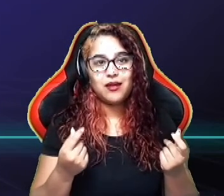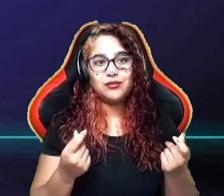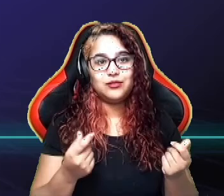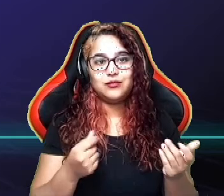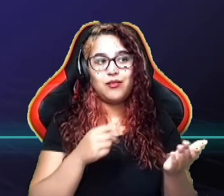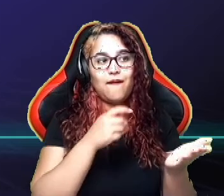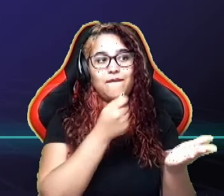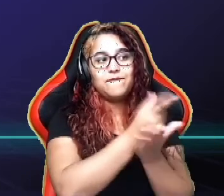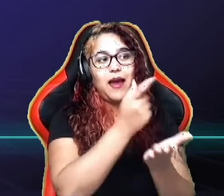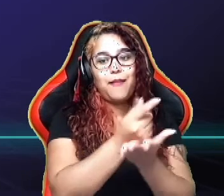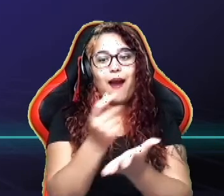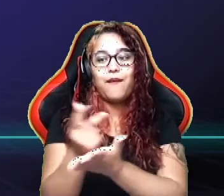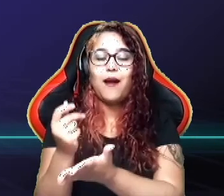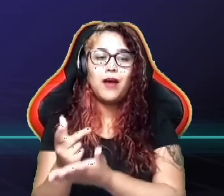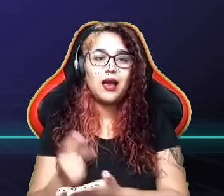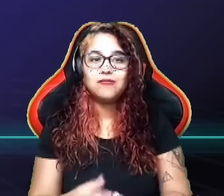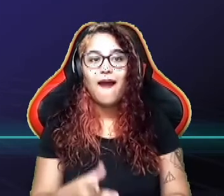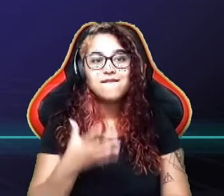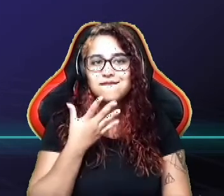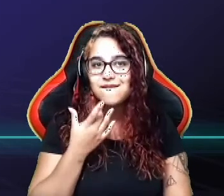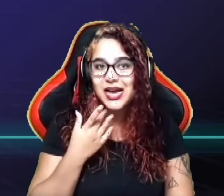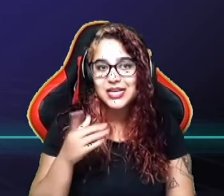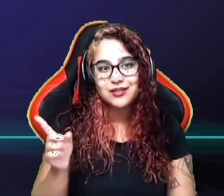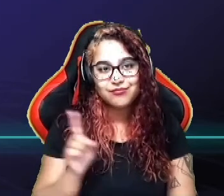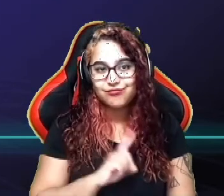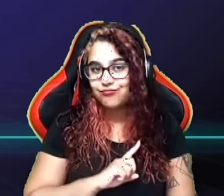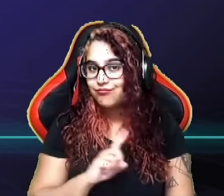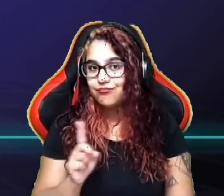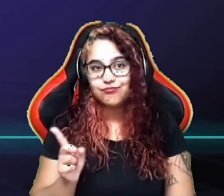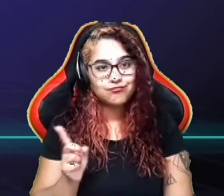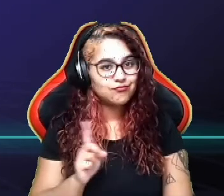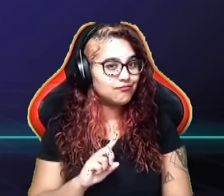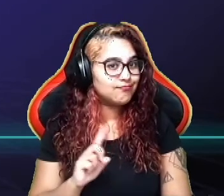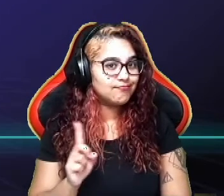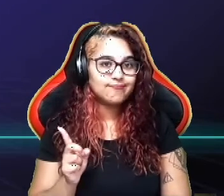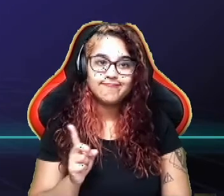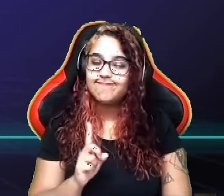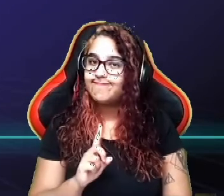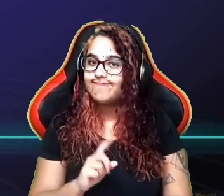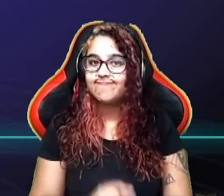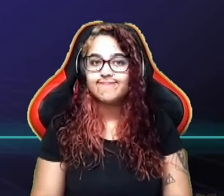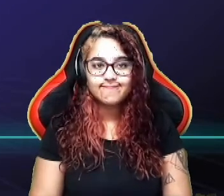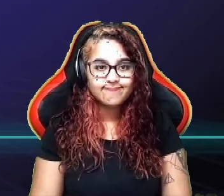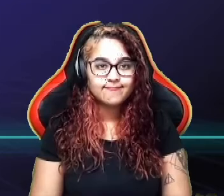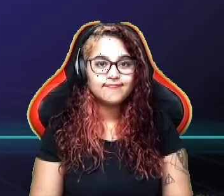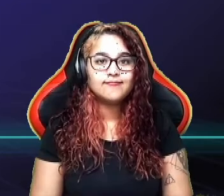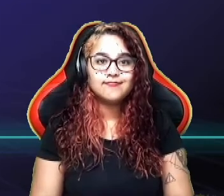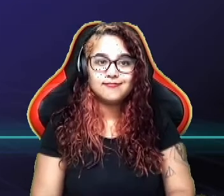copies sold. It's not an easy market. It requires